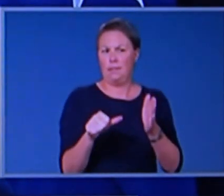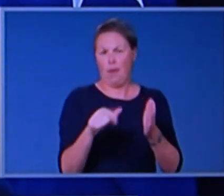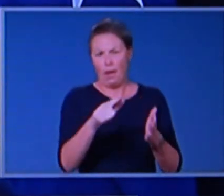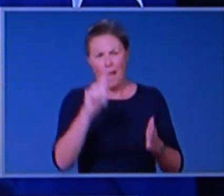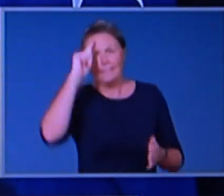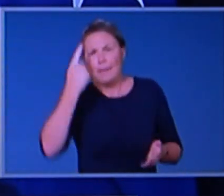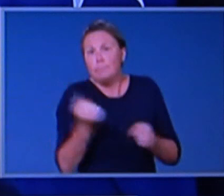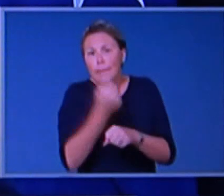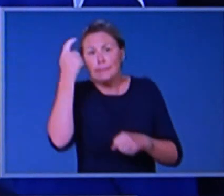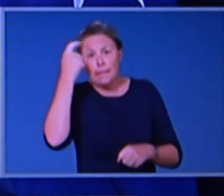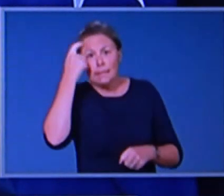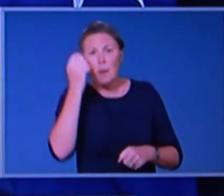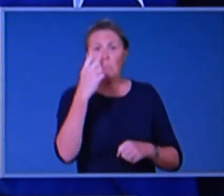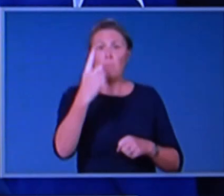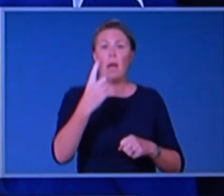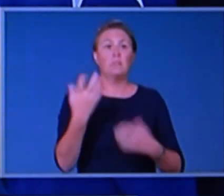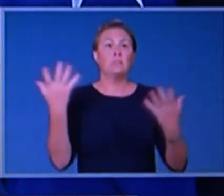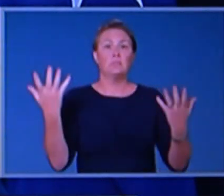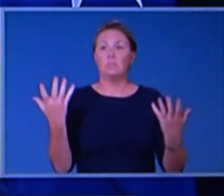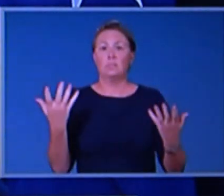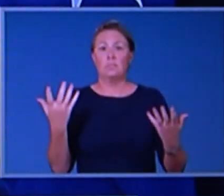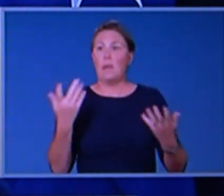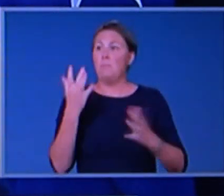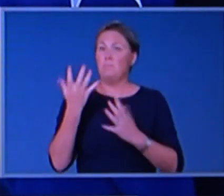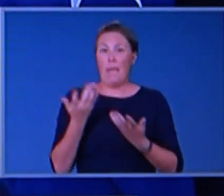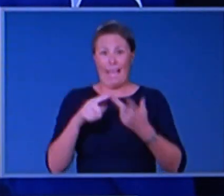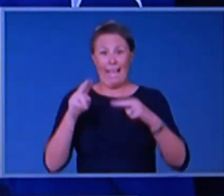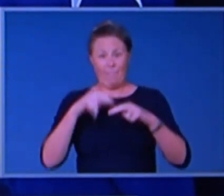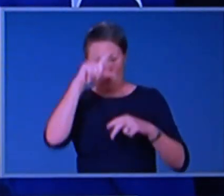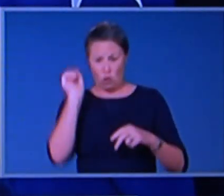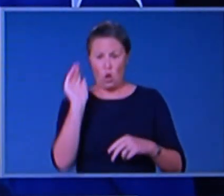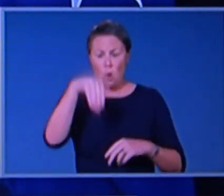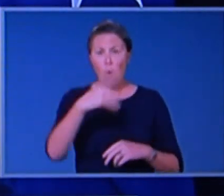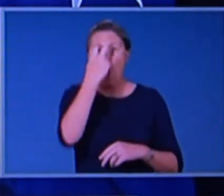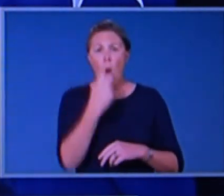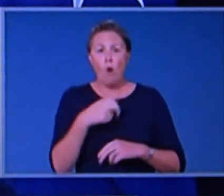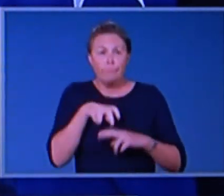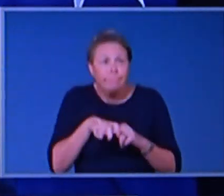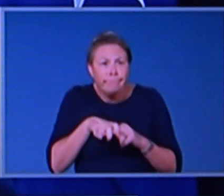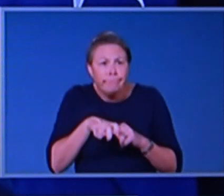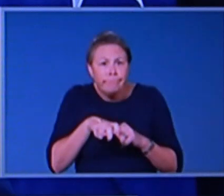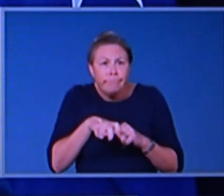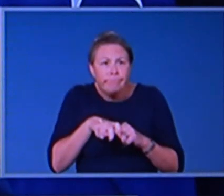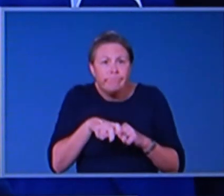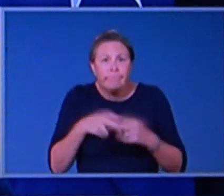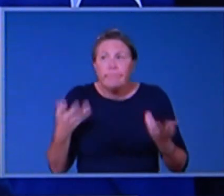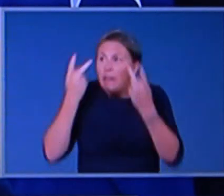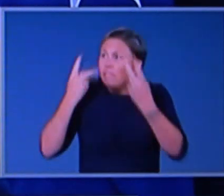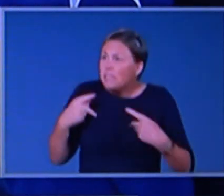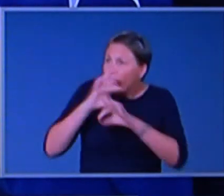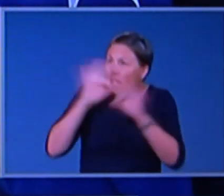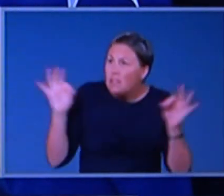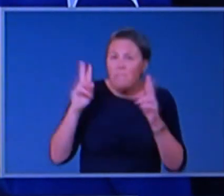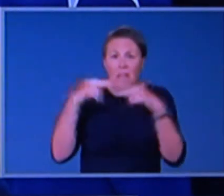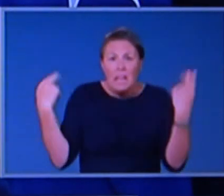reasonable. But more broadly, having people stuck in their rooms, not being able to be visited by their loved ones and carers and other support